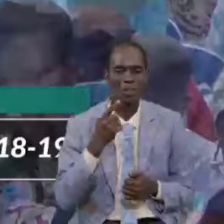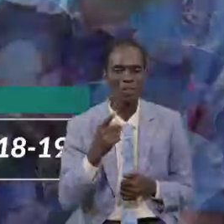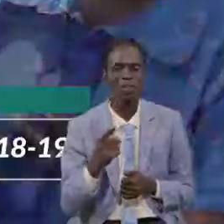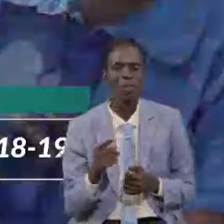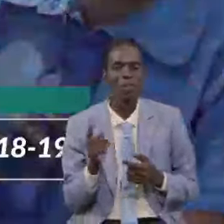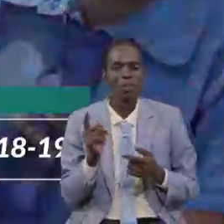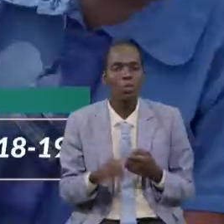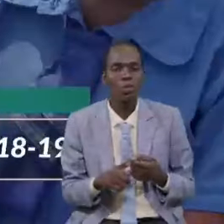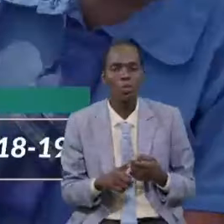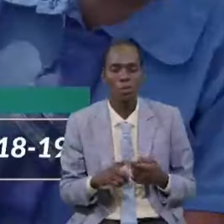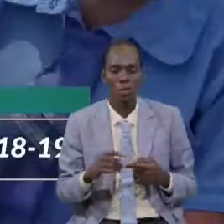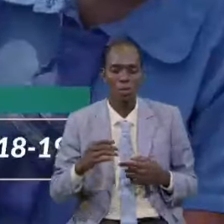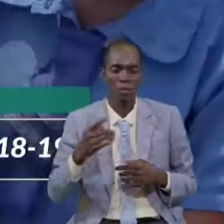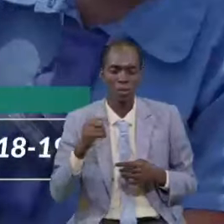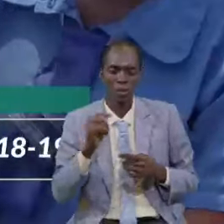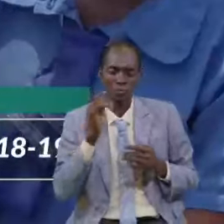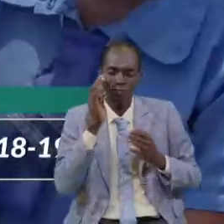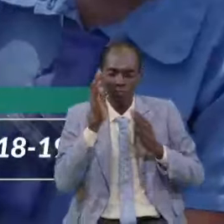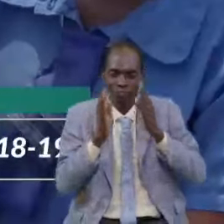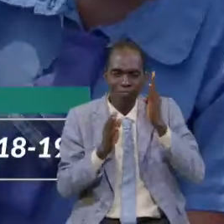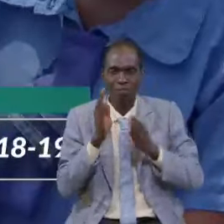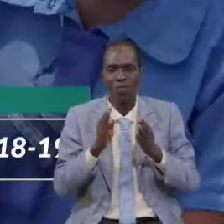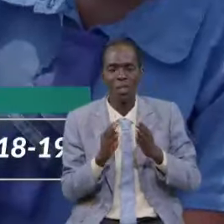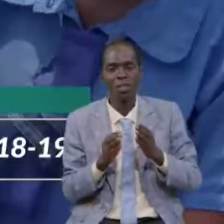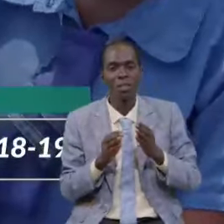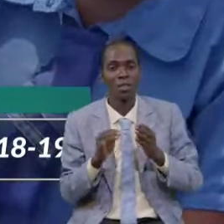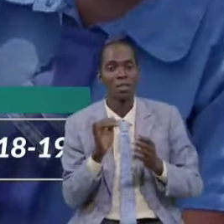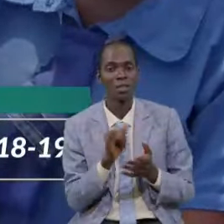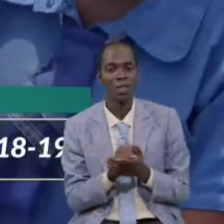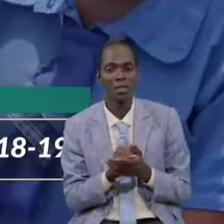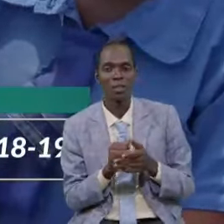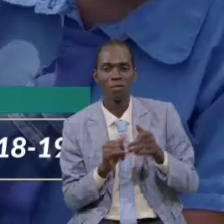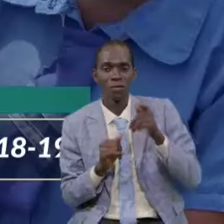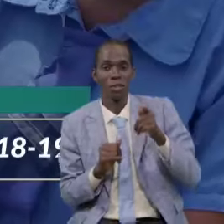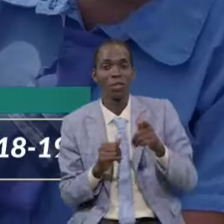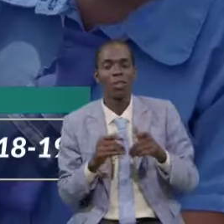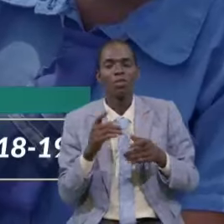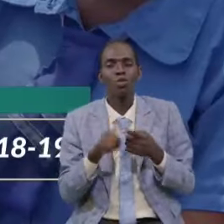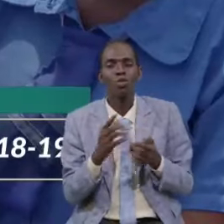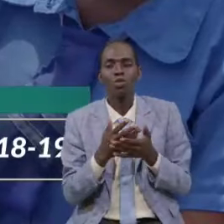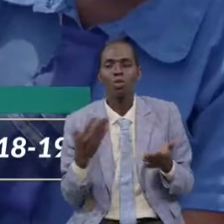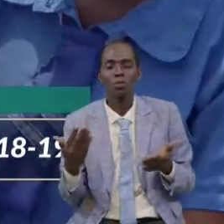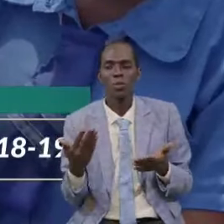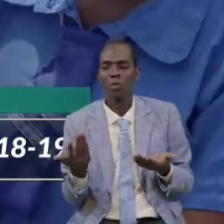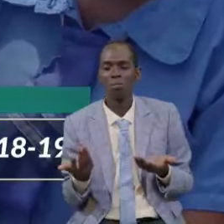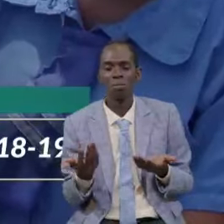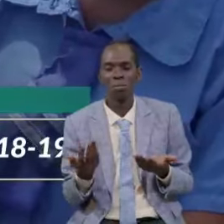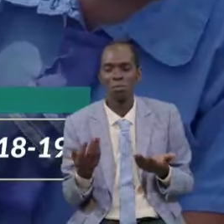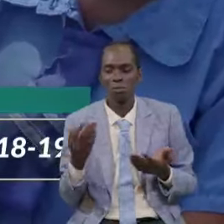something inglorious. And to something downward. But when you hear the voice of the